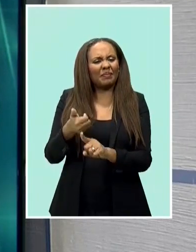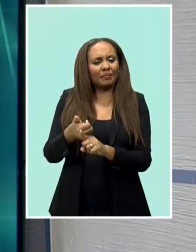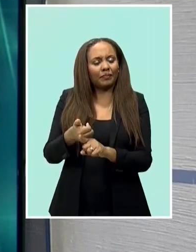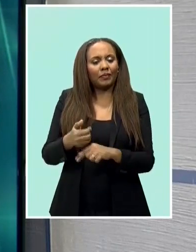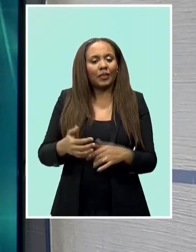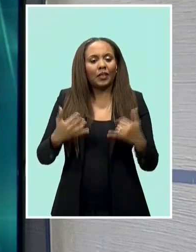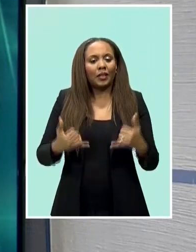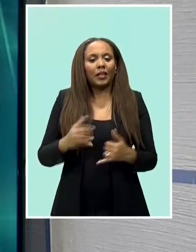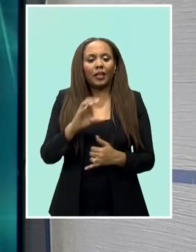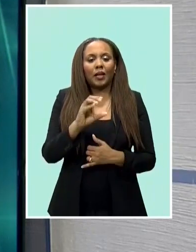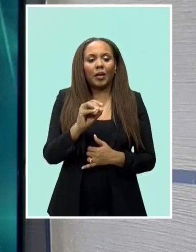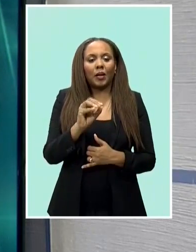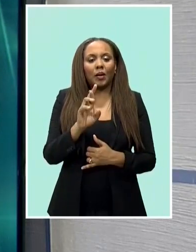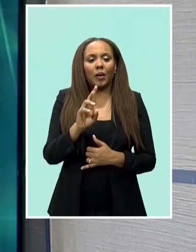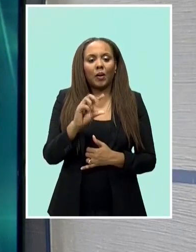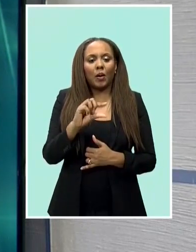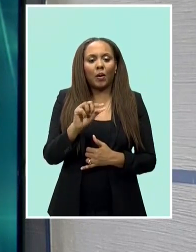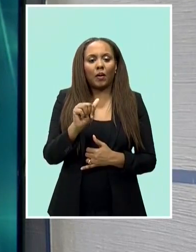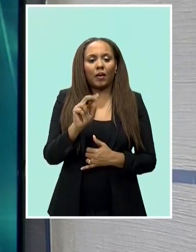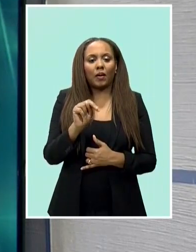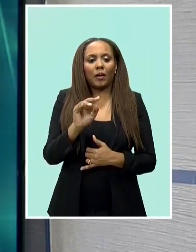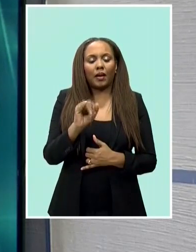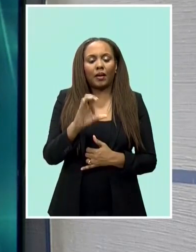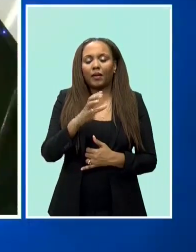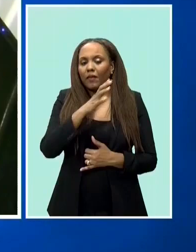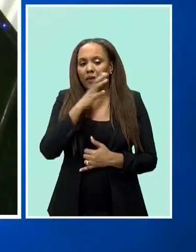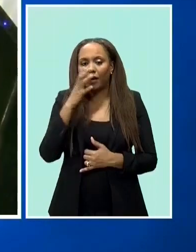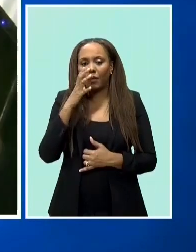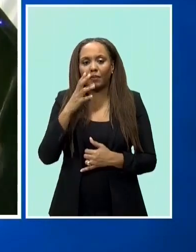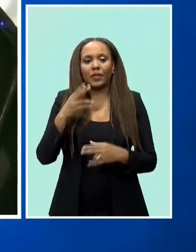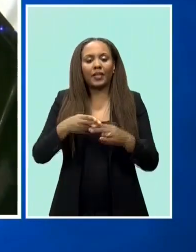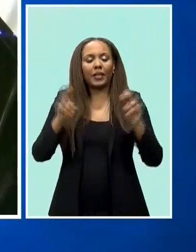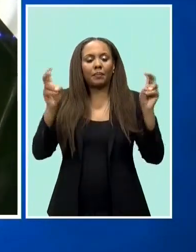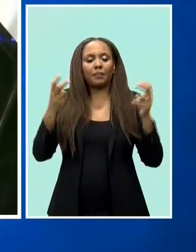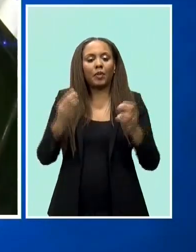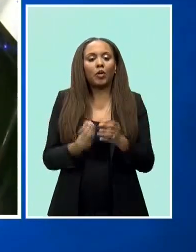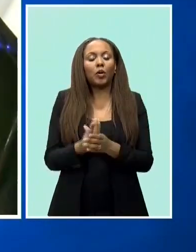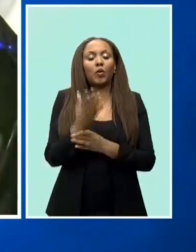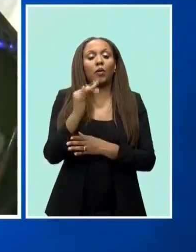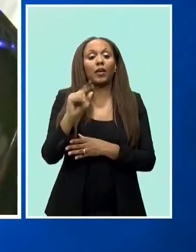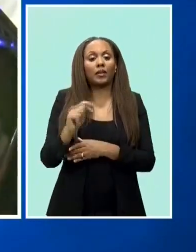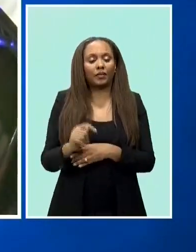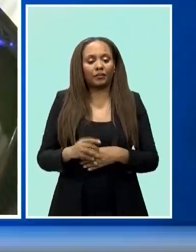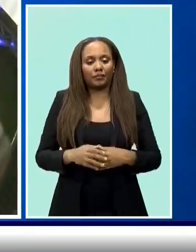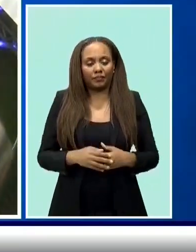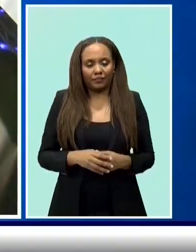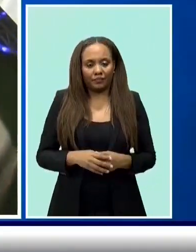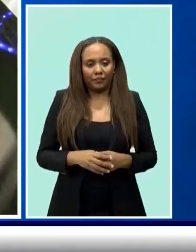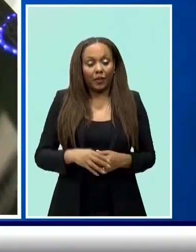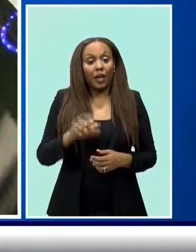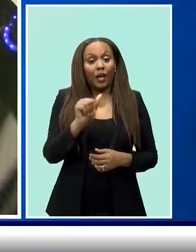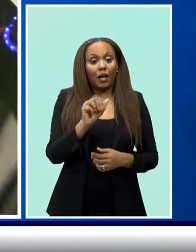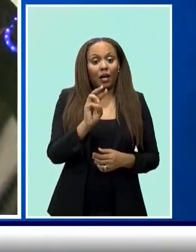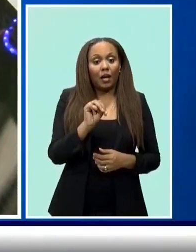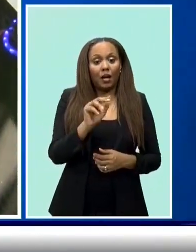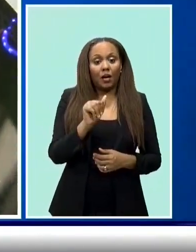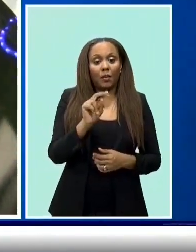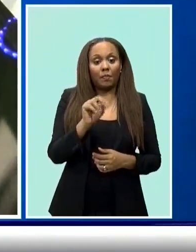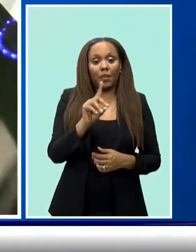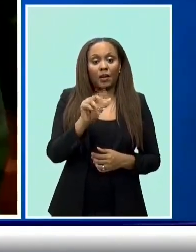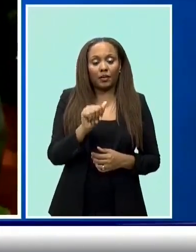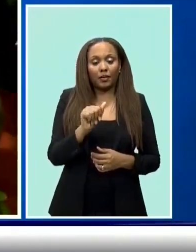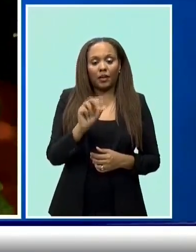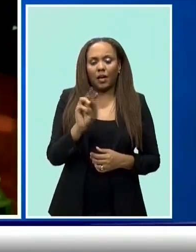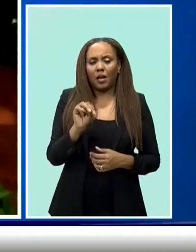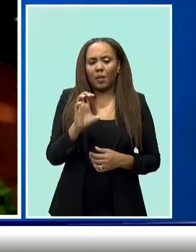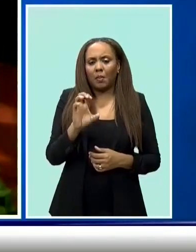organic farming business. Grow it. Amanda McKenzie always had an interest in healthy food. So it came